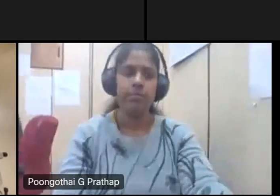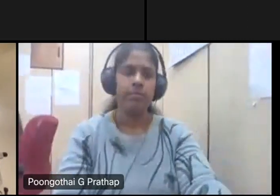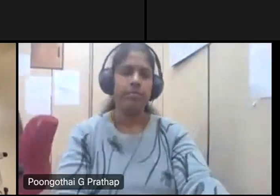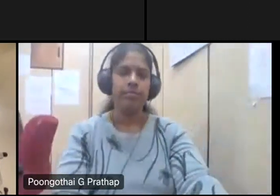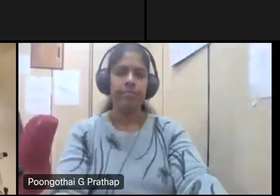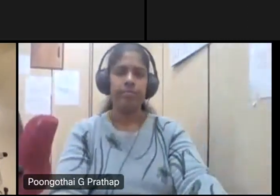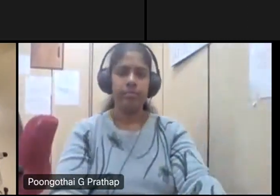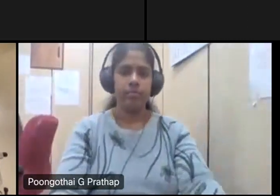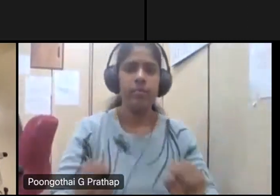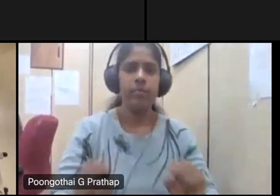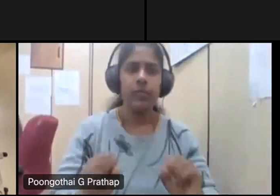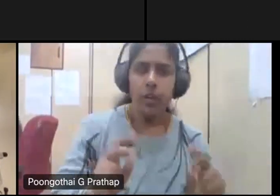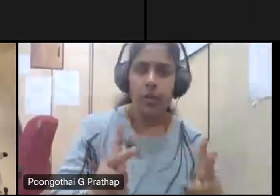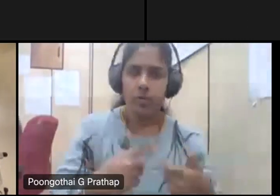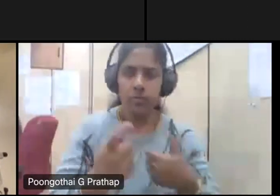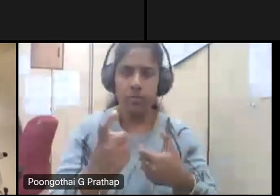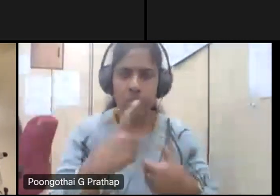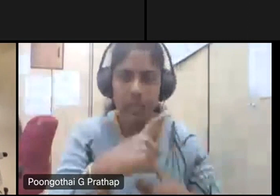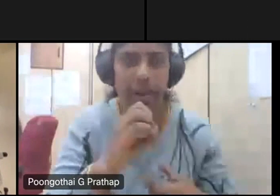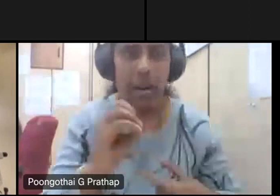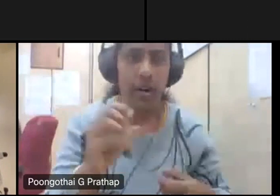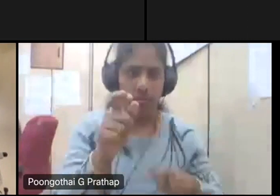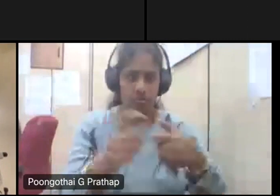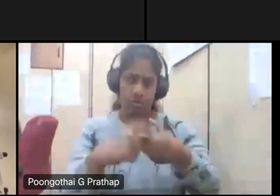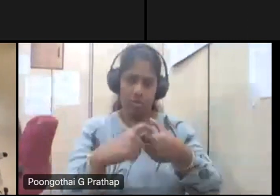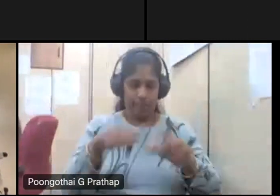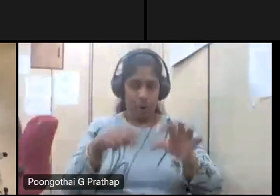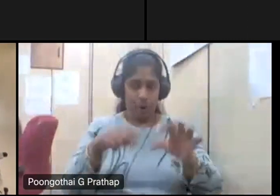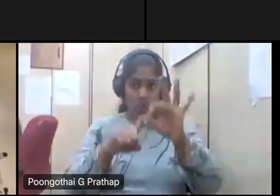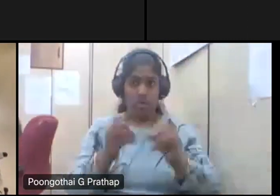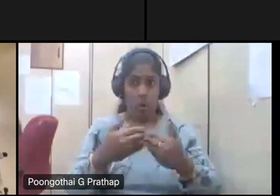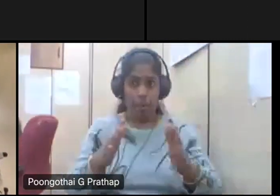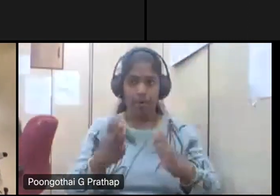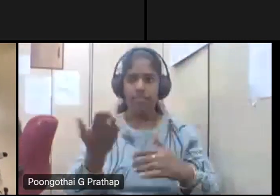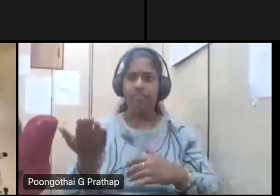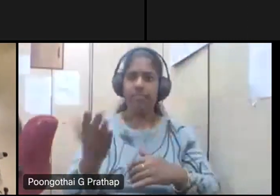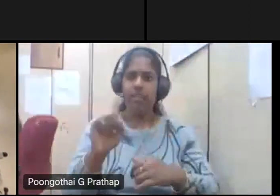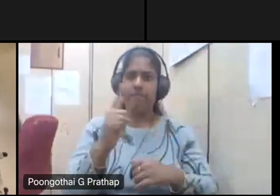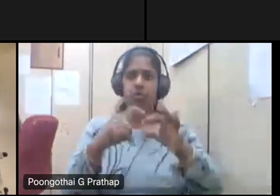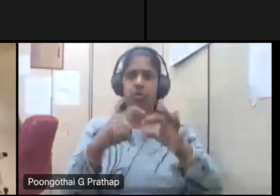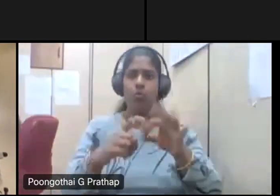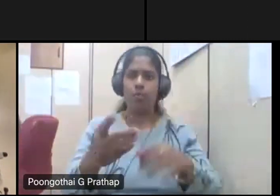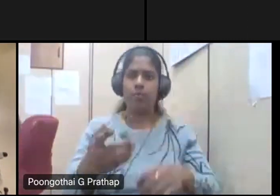So 700 participants have joined and we're starting the question. The first question comes up.